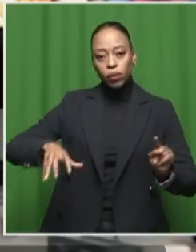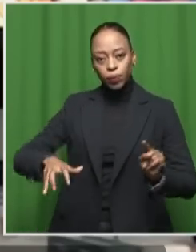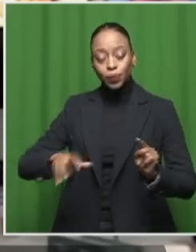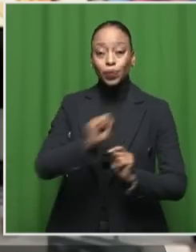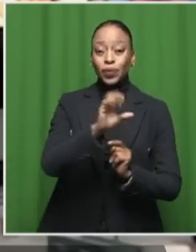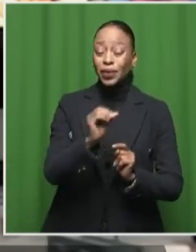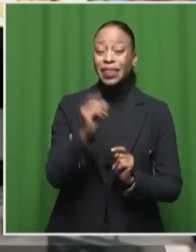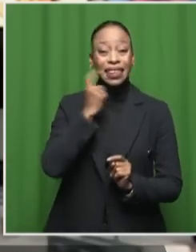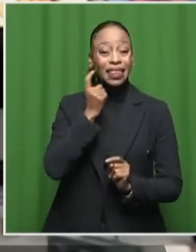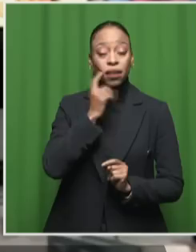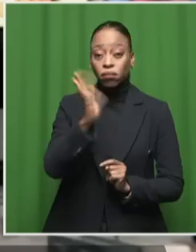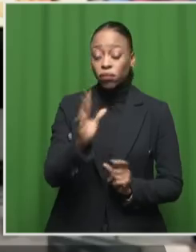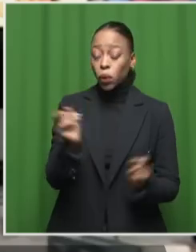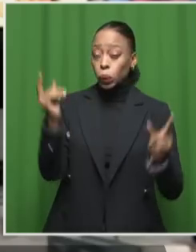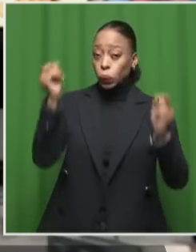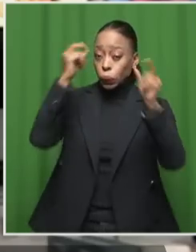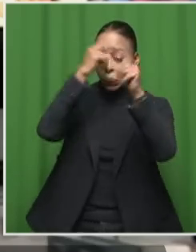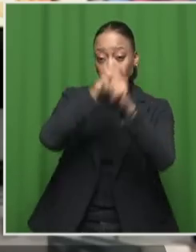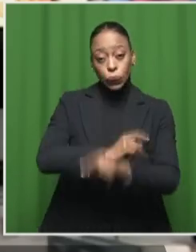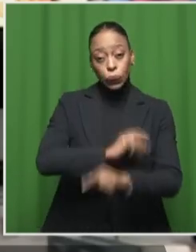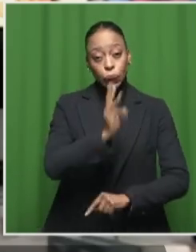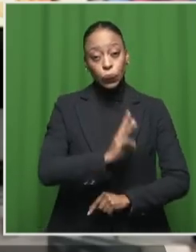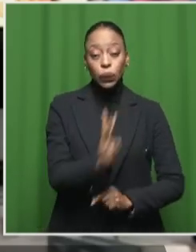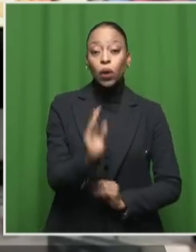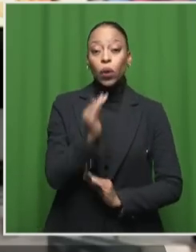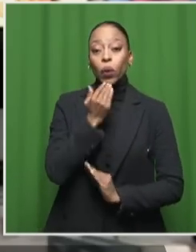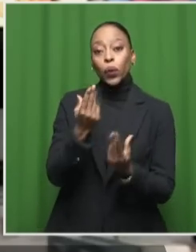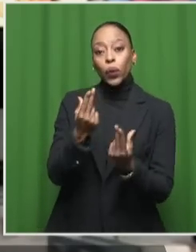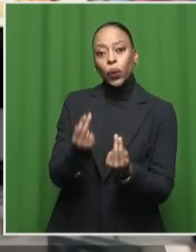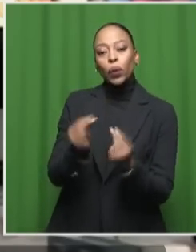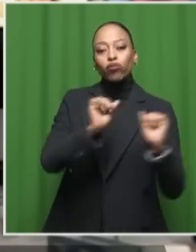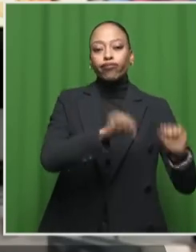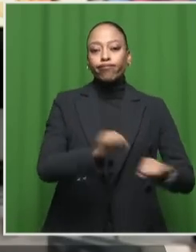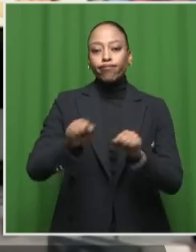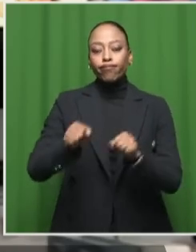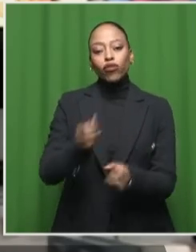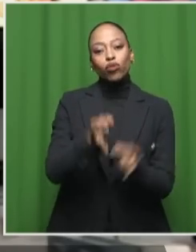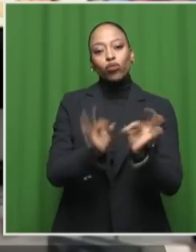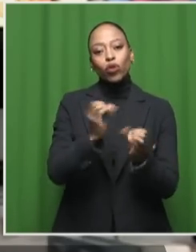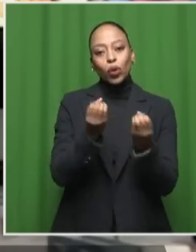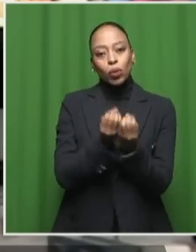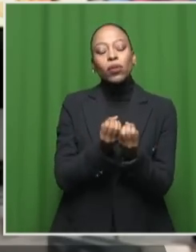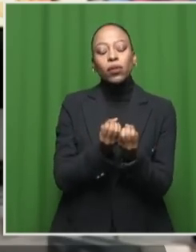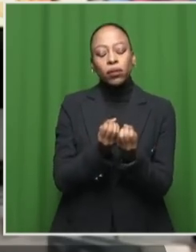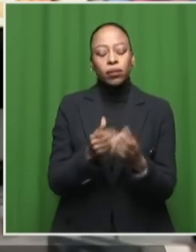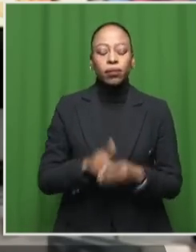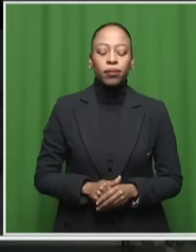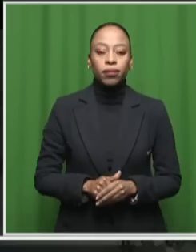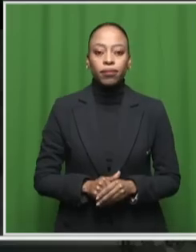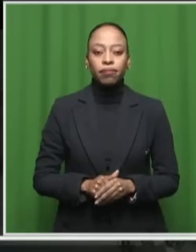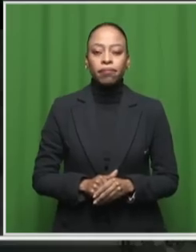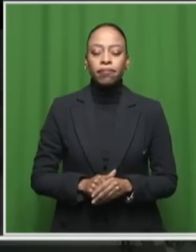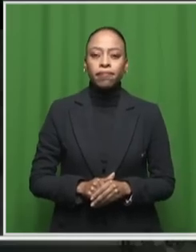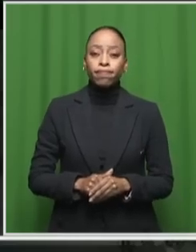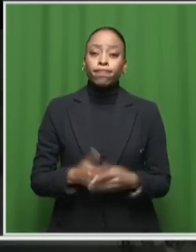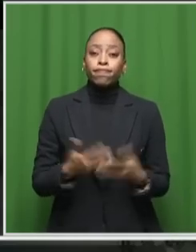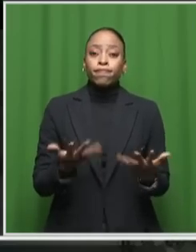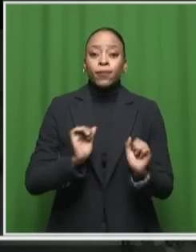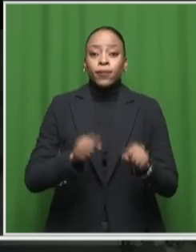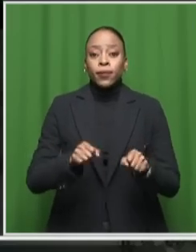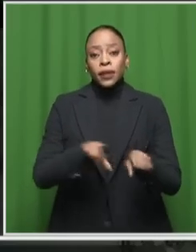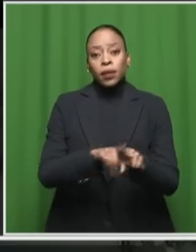it's a complex issue. It has to be done by agreement between parties on an ongoing basis. And I suppose, Mr.